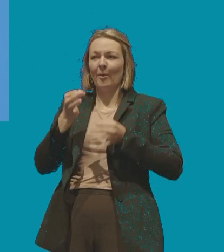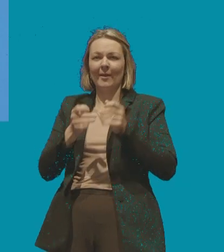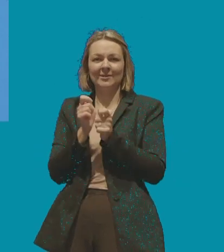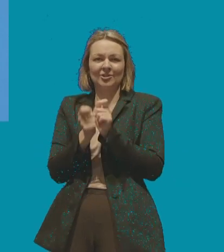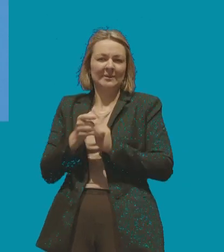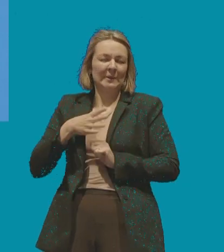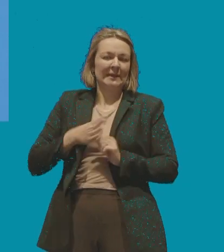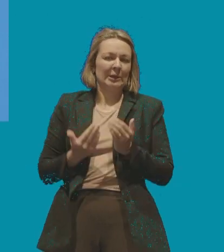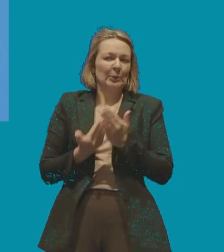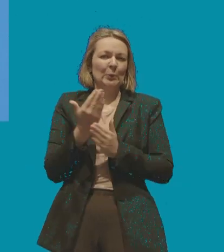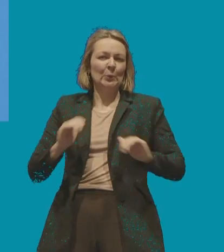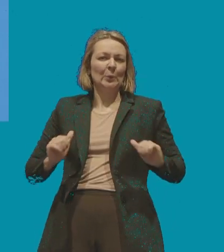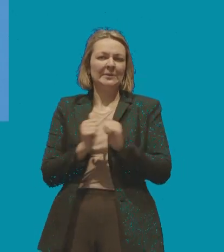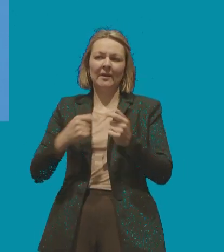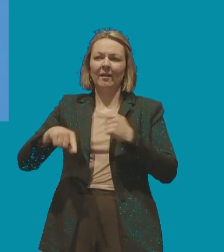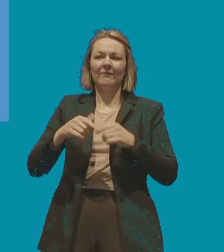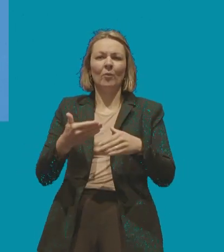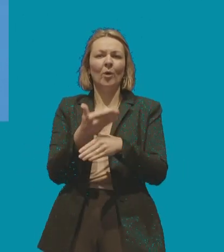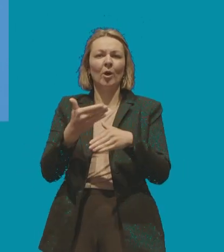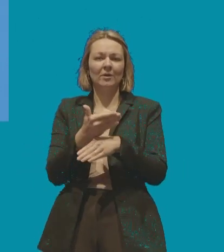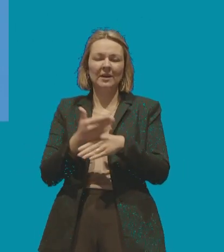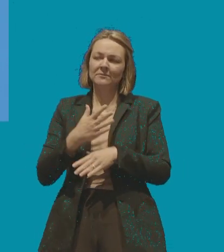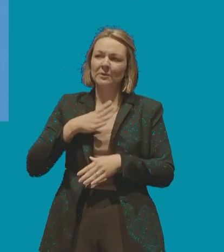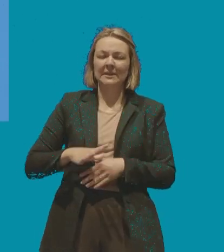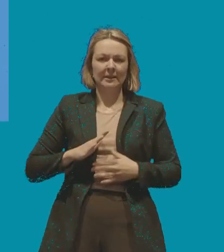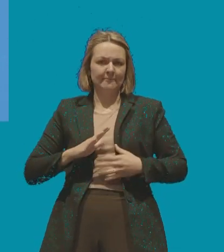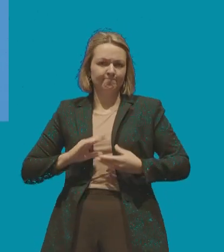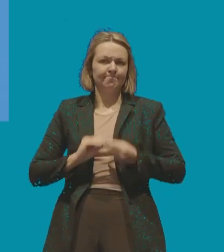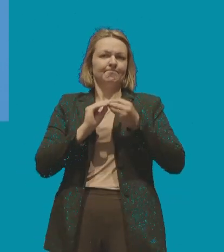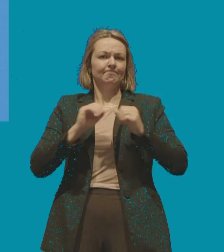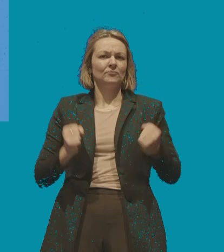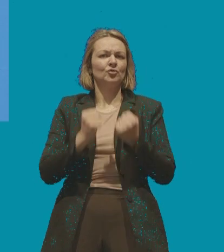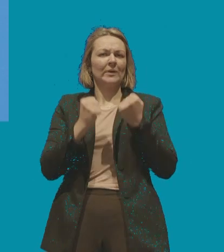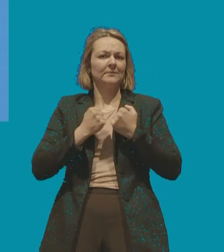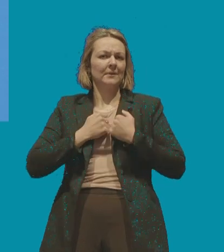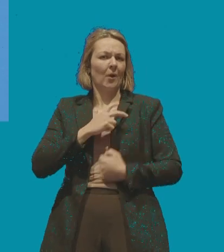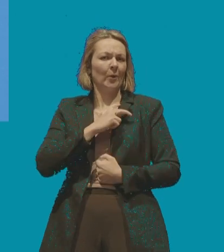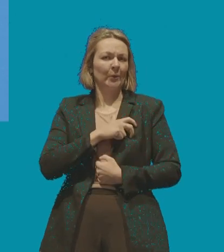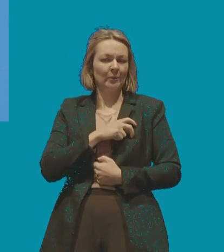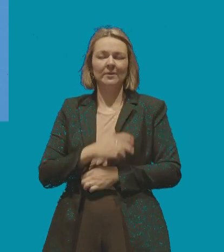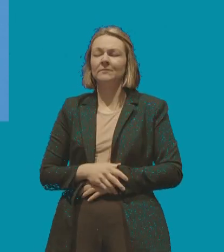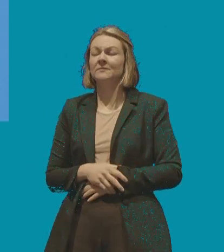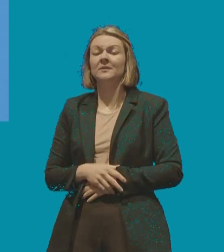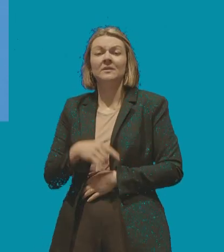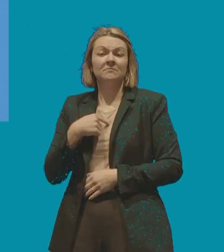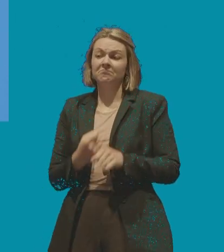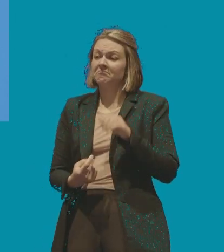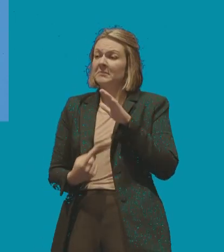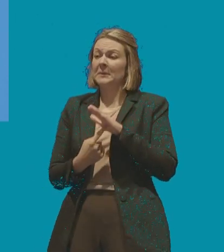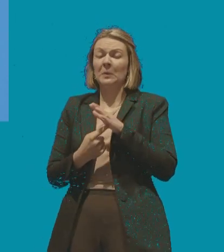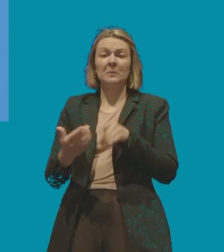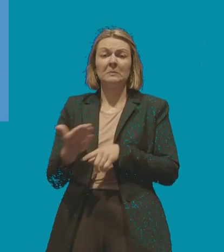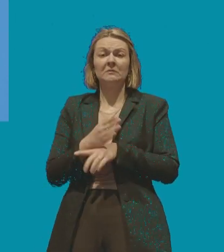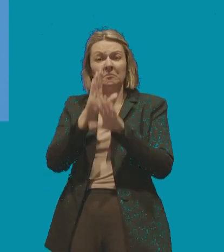new deal for workers and what we can do to rebuild our own movement. Before doing that, though, I think it's important to recognise that